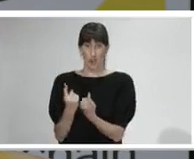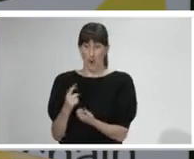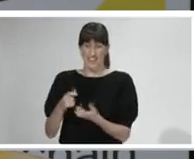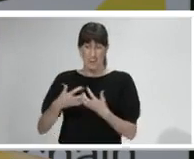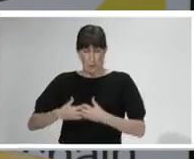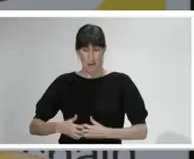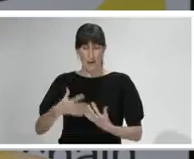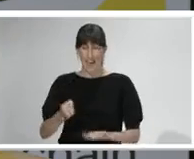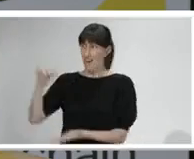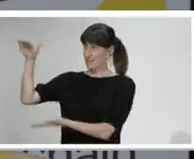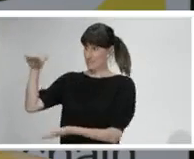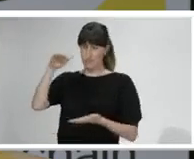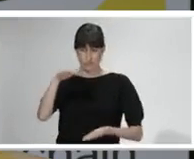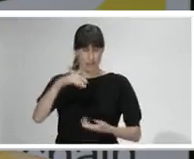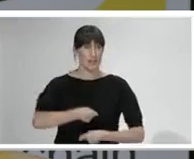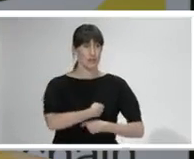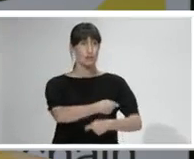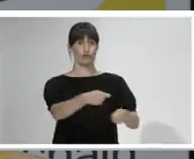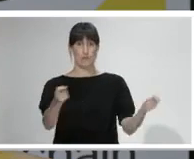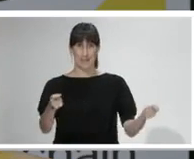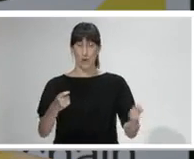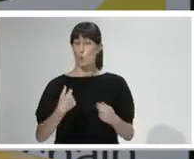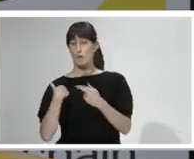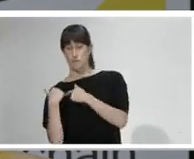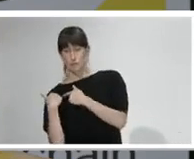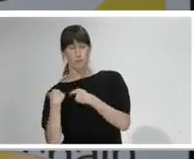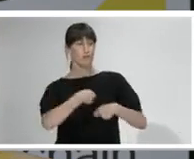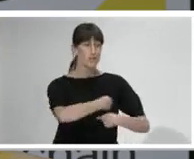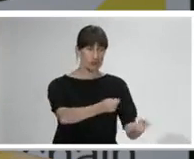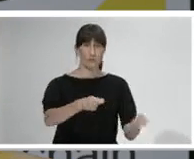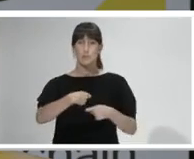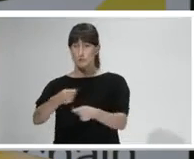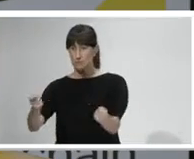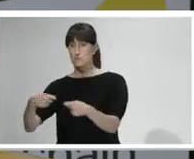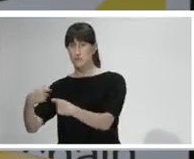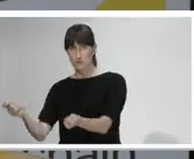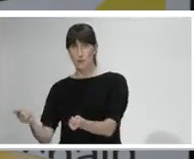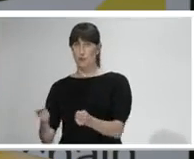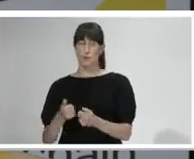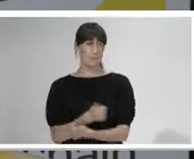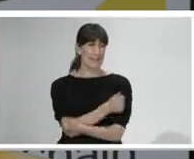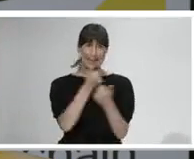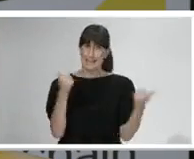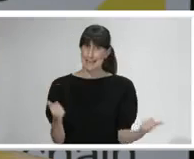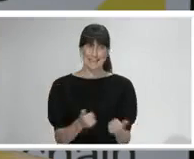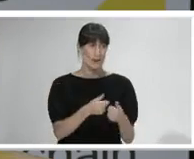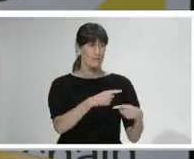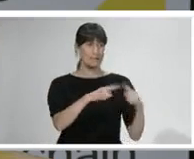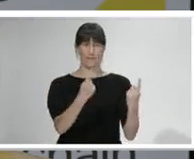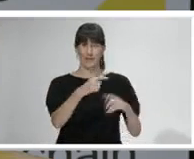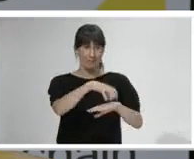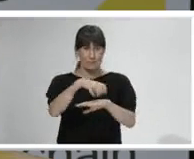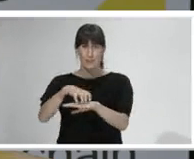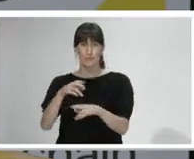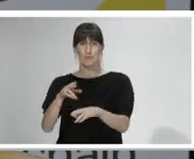have taken on that responsibility to distribute it to a whole range of providers that previously we wouldn't have, and that we have done that successfully.